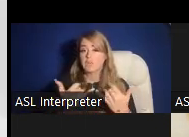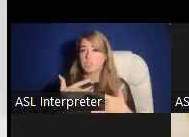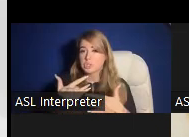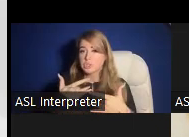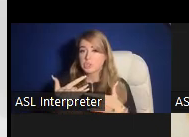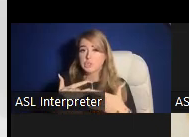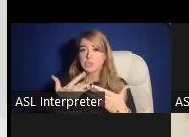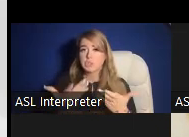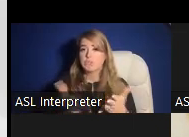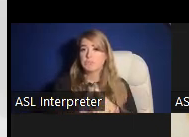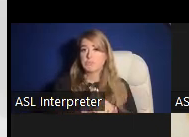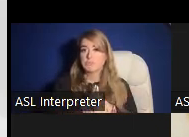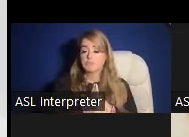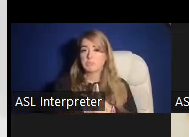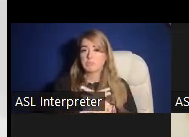concerns